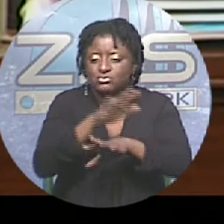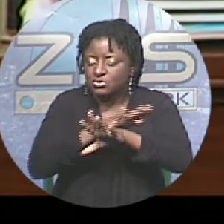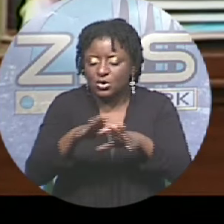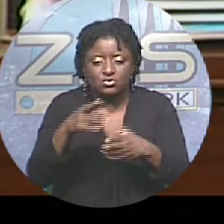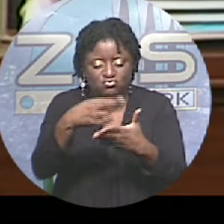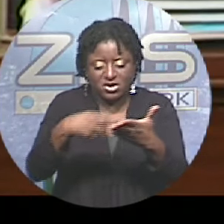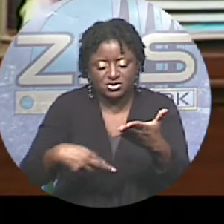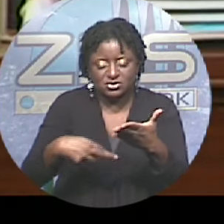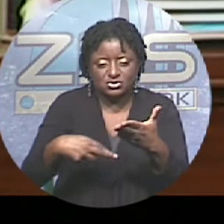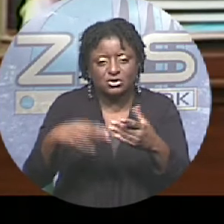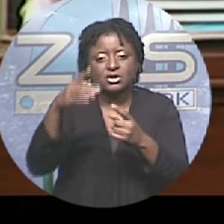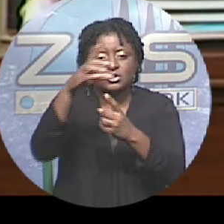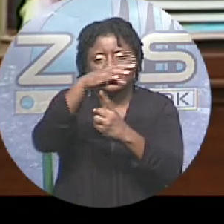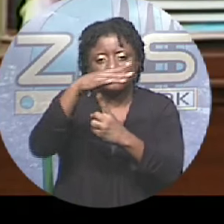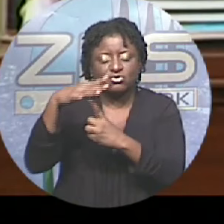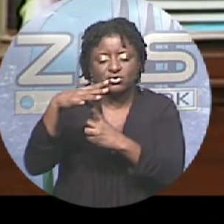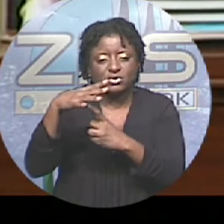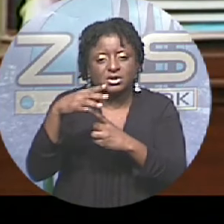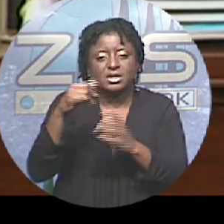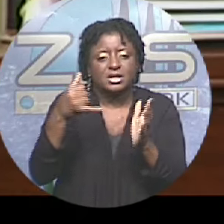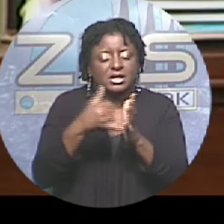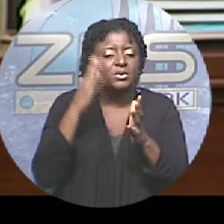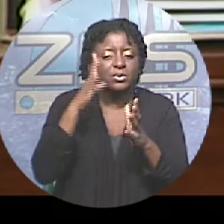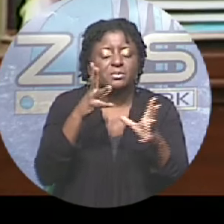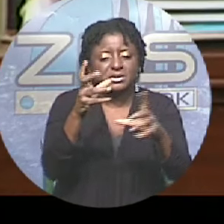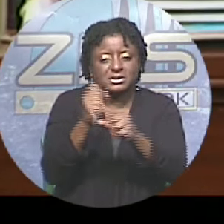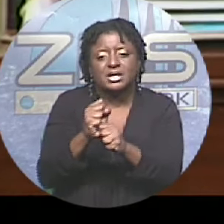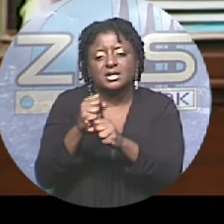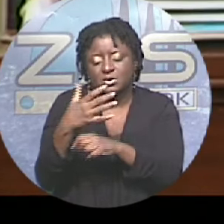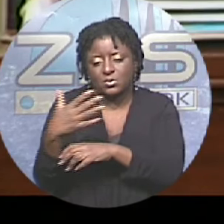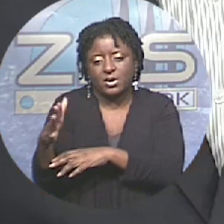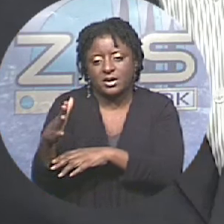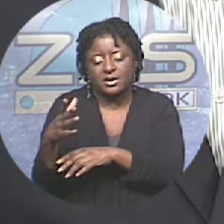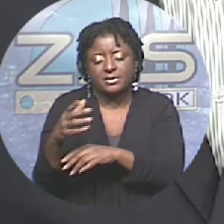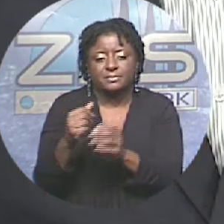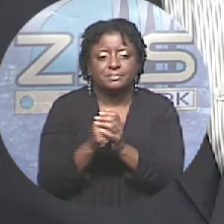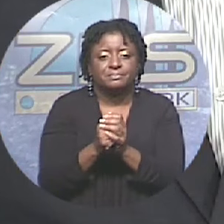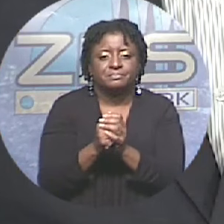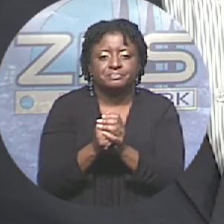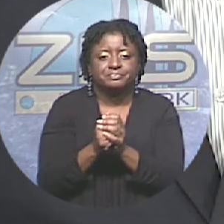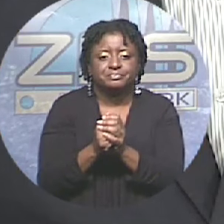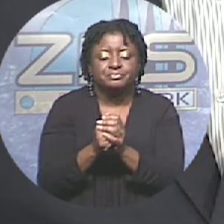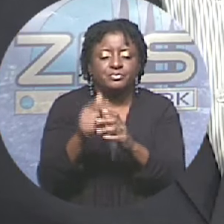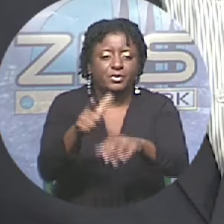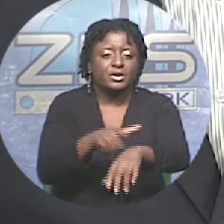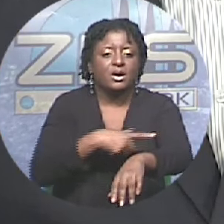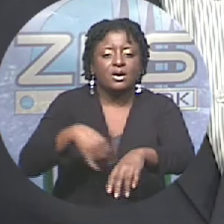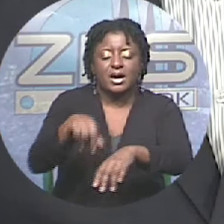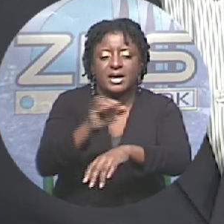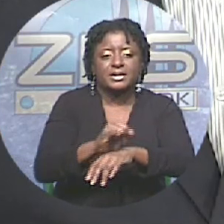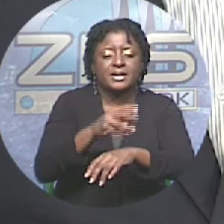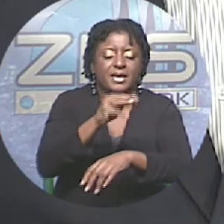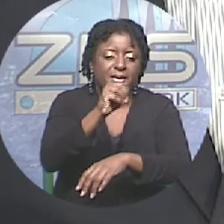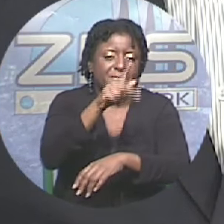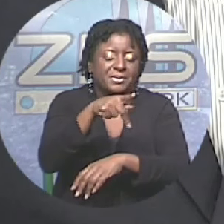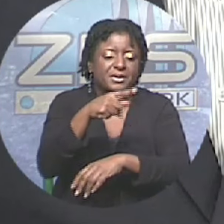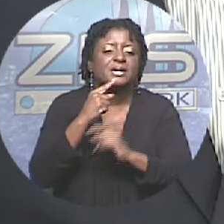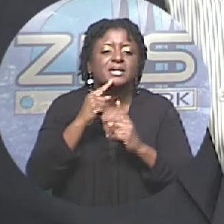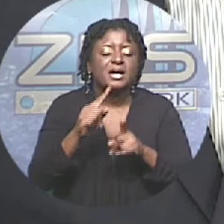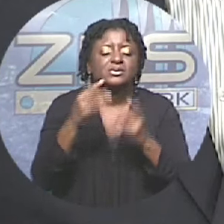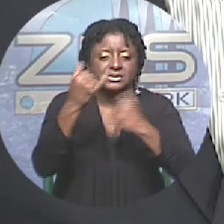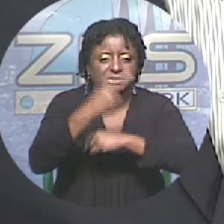the UAVs being confiscated by the Department of Civil Aviation. Long Island MP Loretta Butler Turner announced in Parliament today